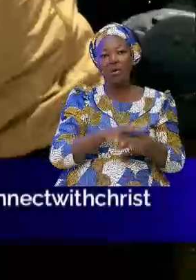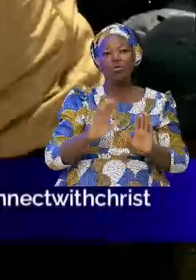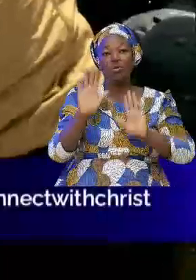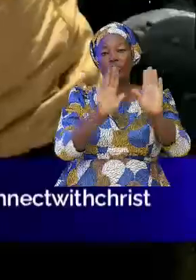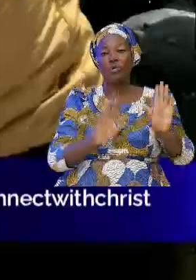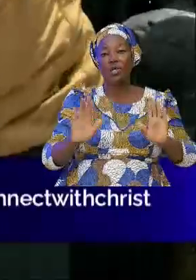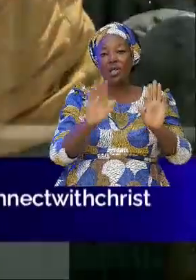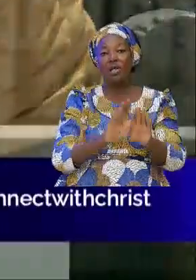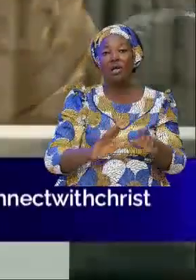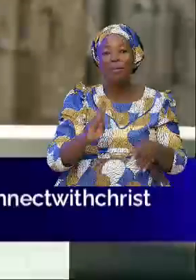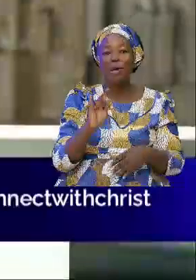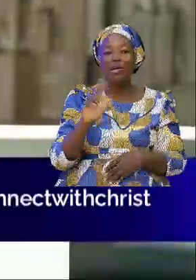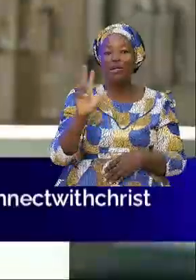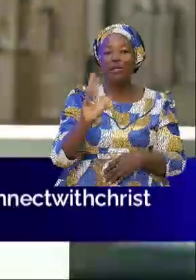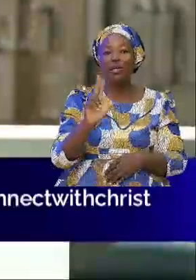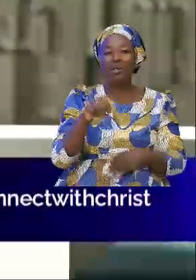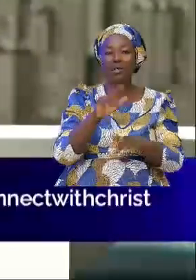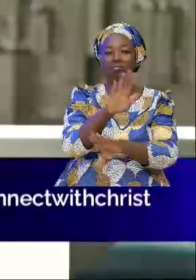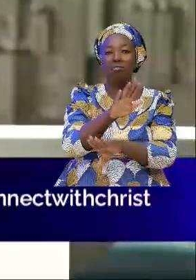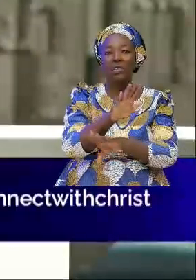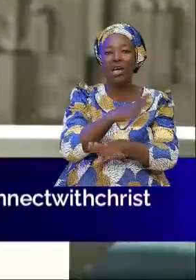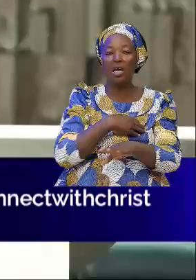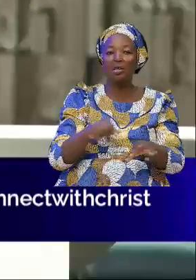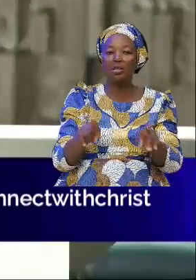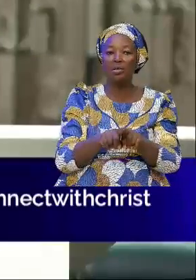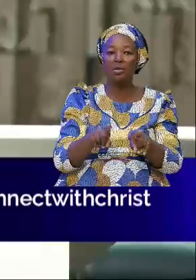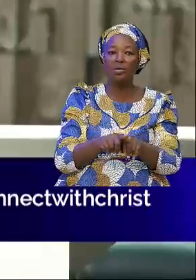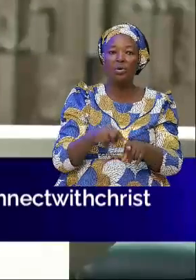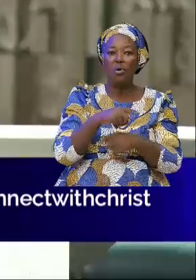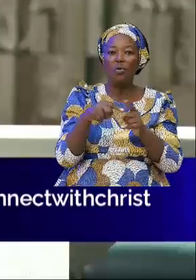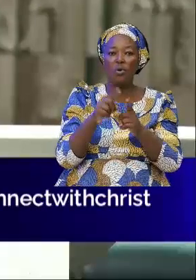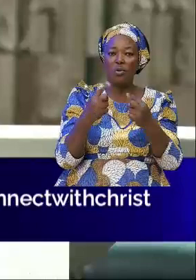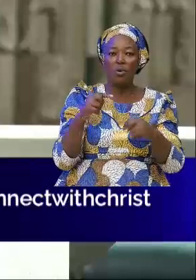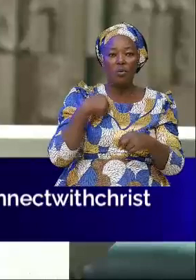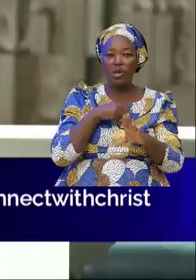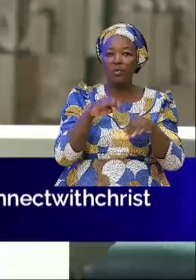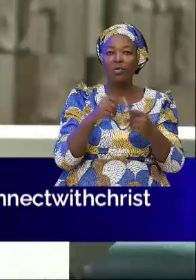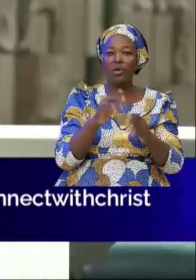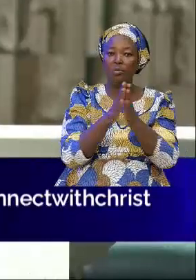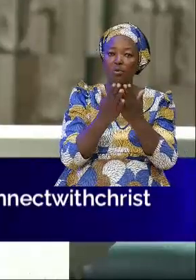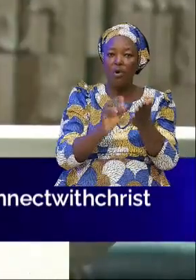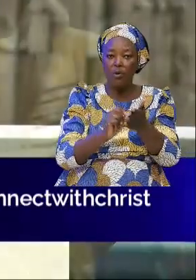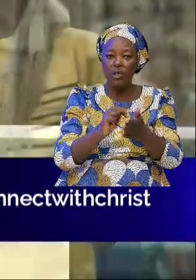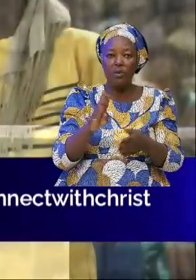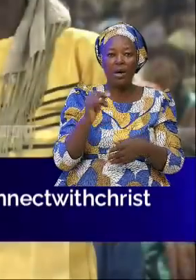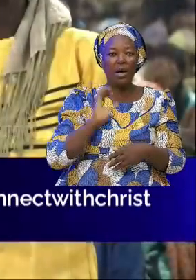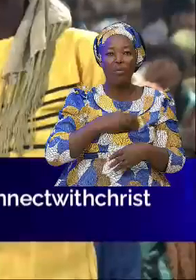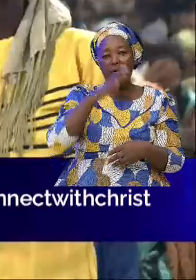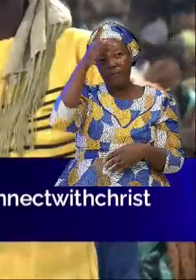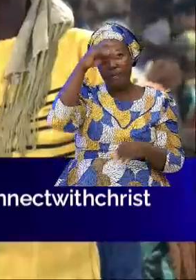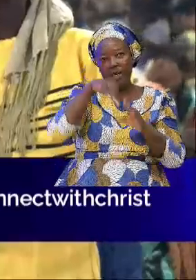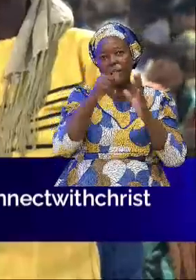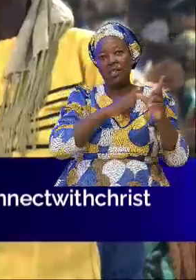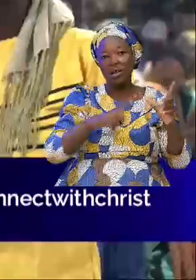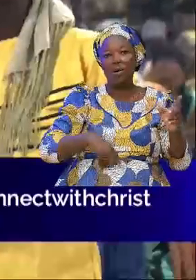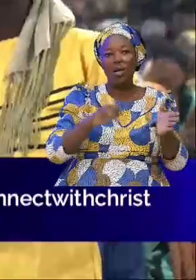you. Be there on Sunday, 3 p.m. And also, when you come, we're going to give